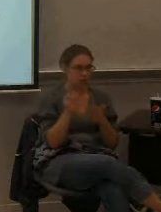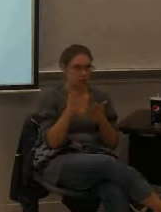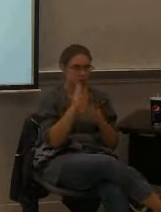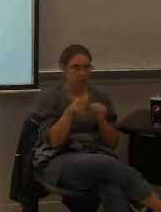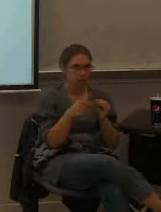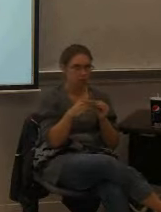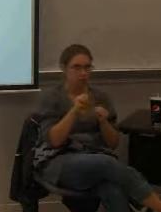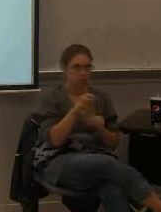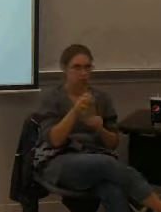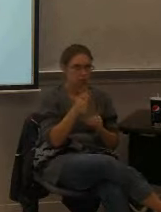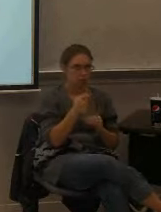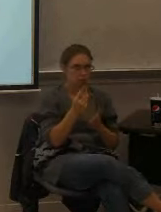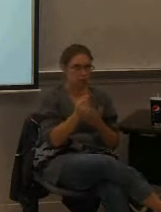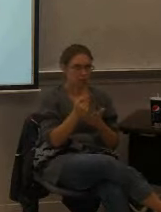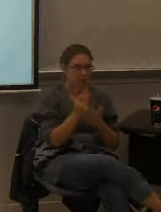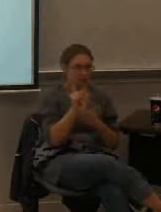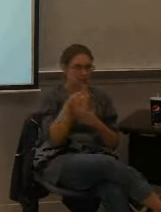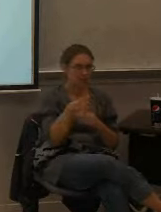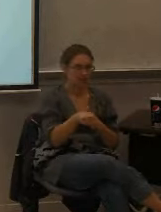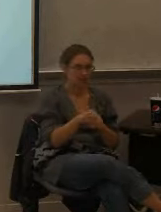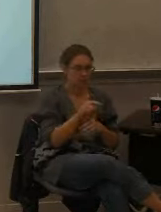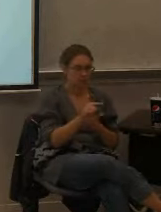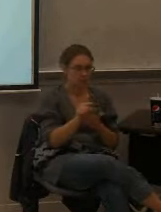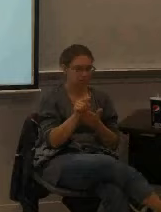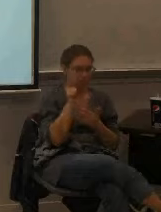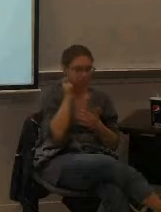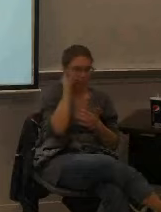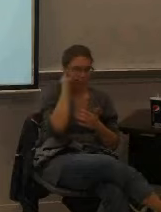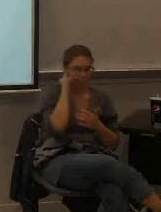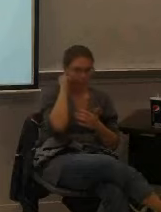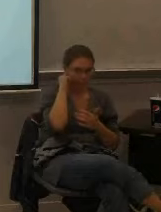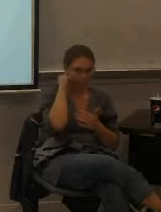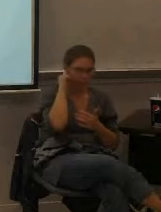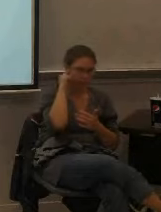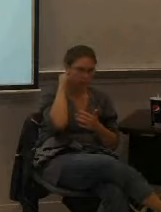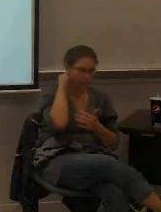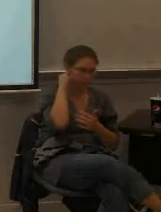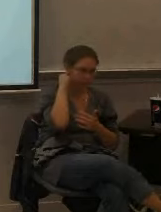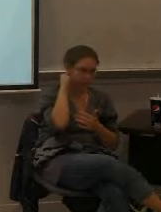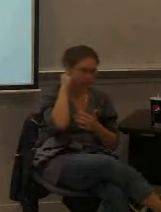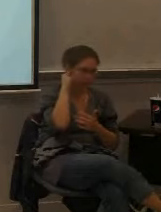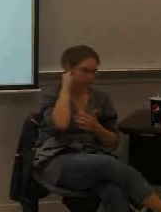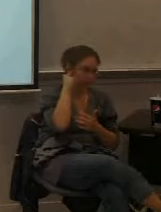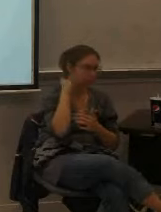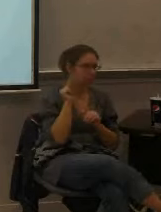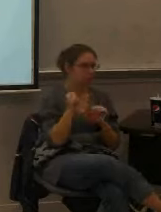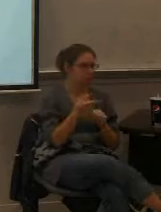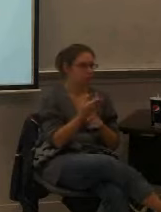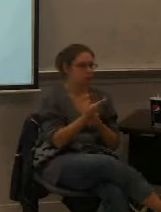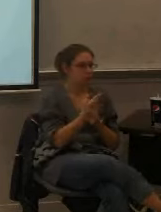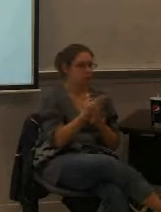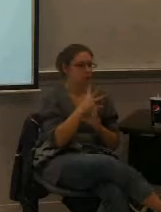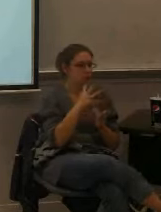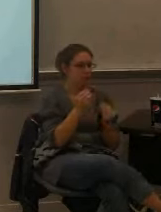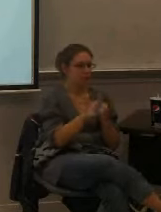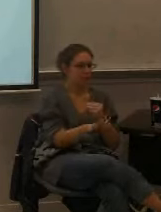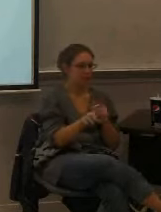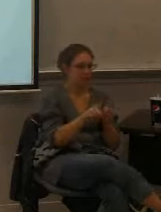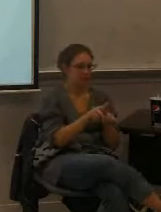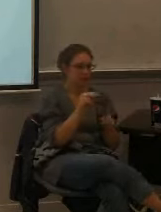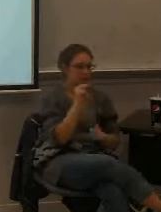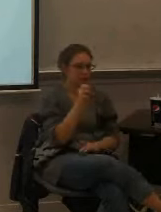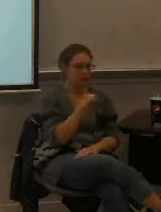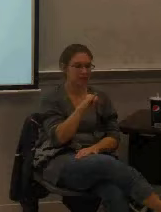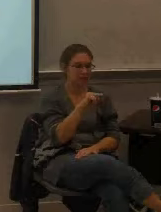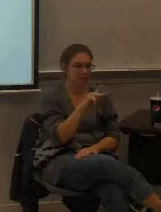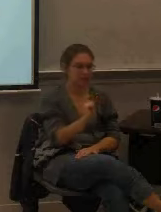about sewage treatment later on in this week then. Is that you can use wetlands as nutrient sinks. And